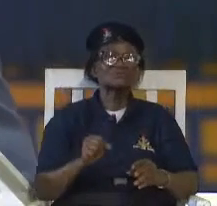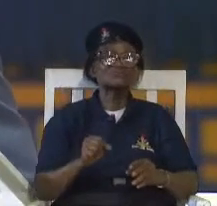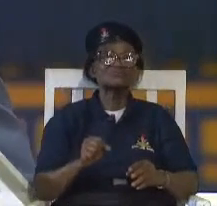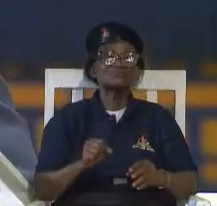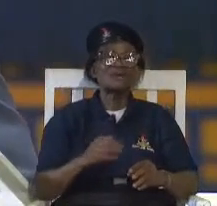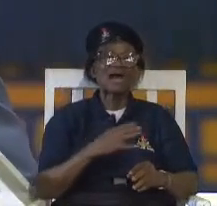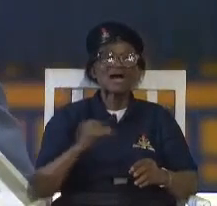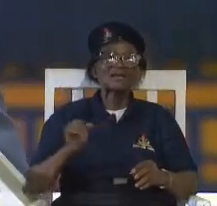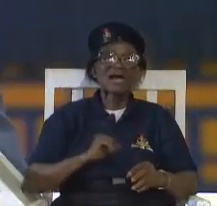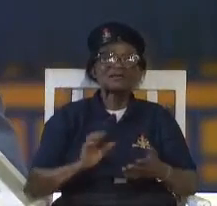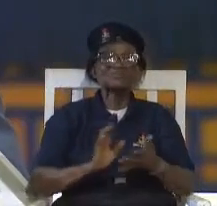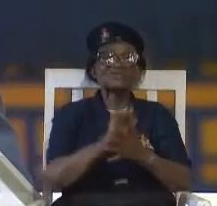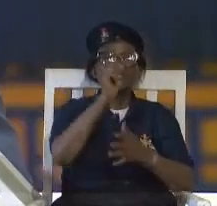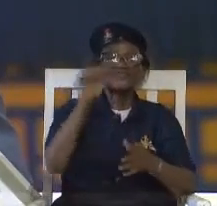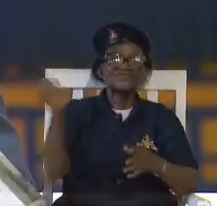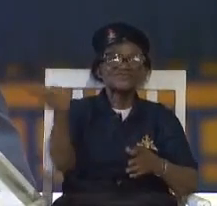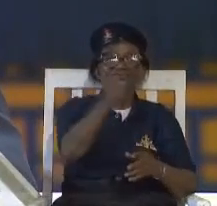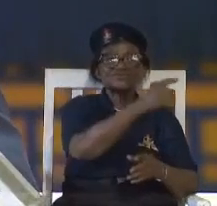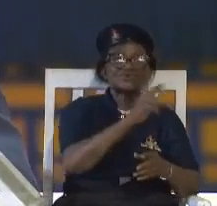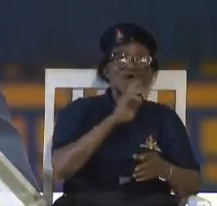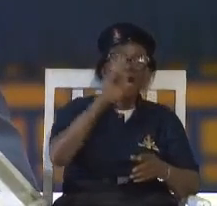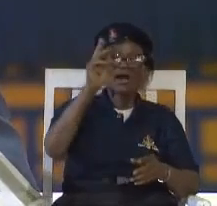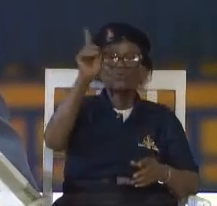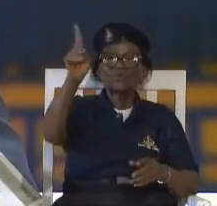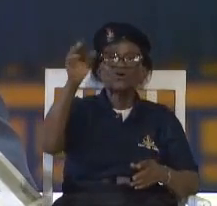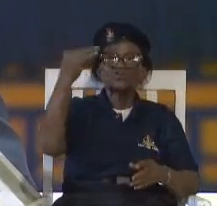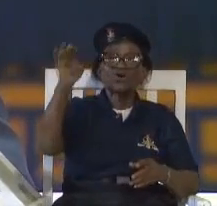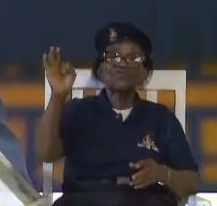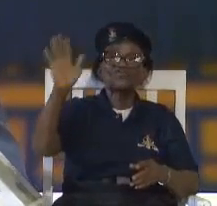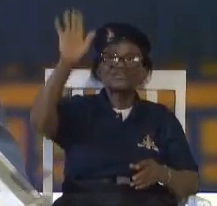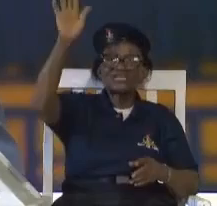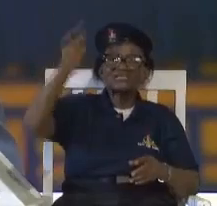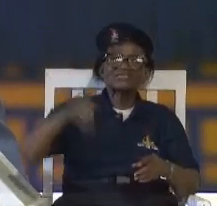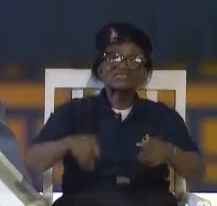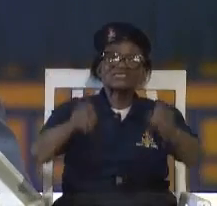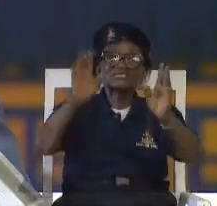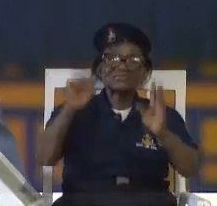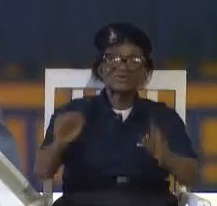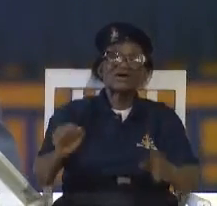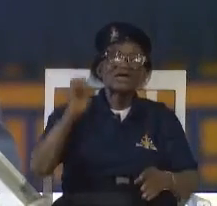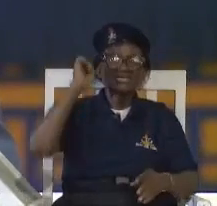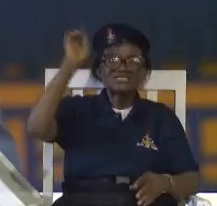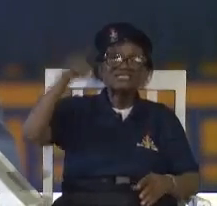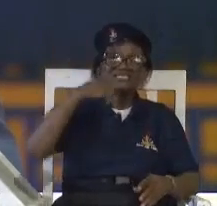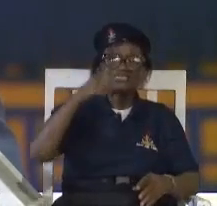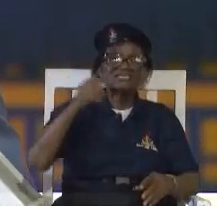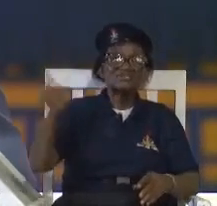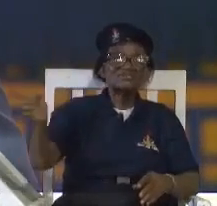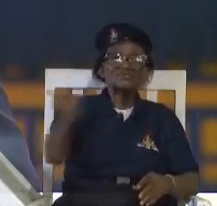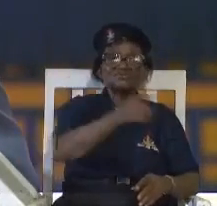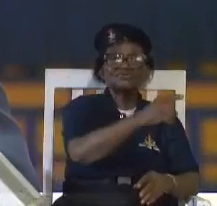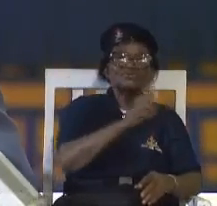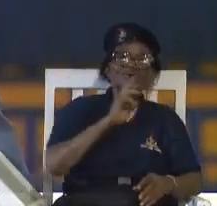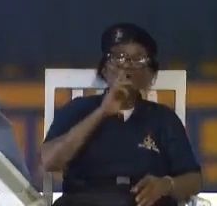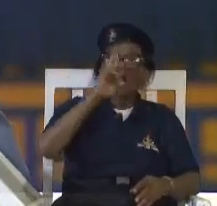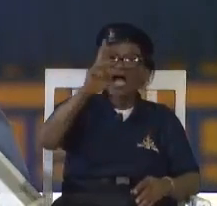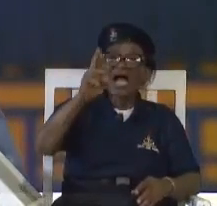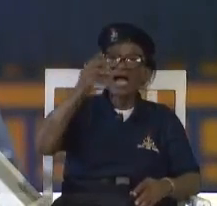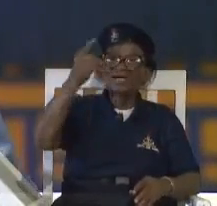And I believe you are one of his disciples. He said, you are the